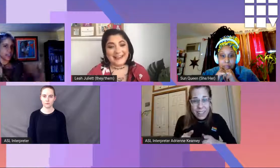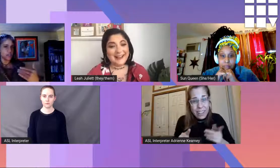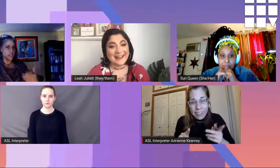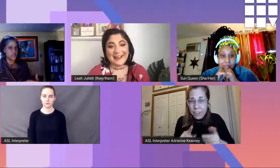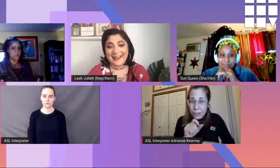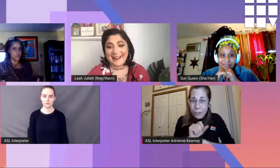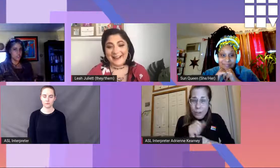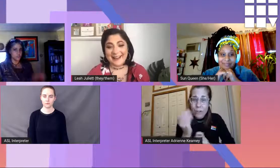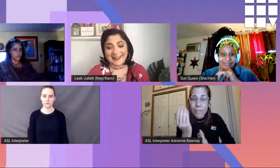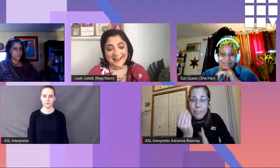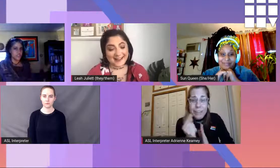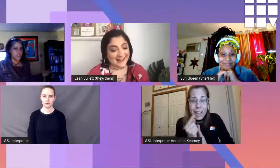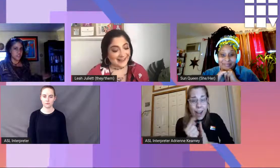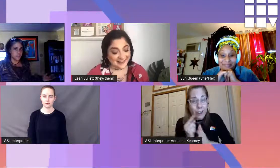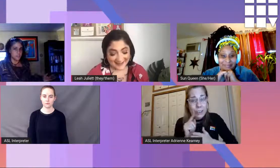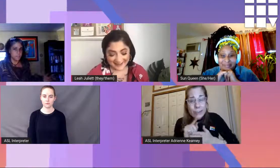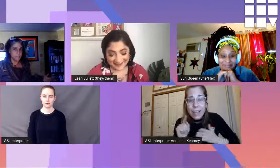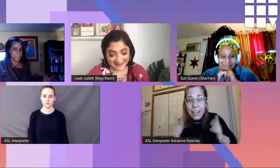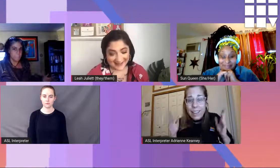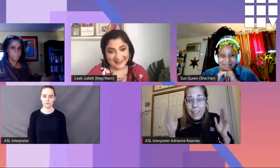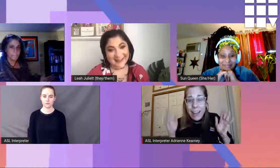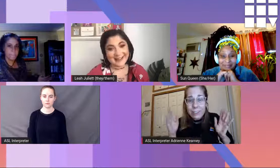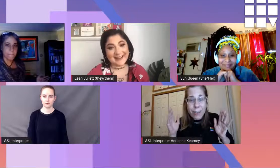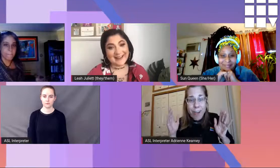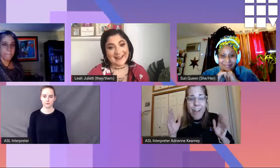that anyone else's experience, or am I just making something up?